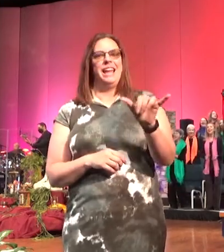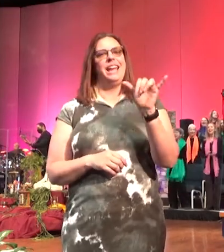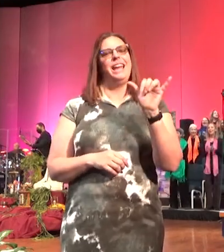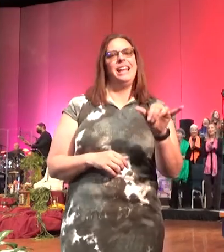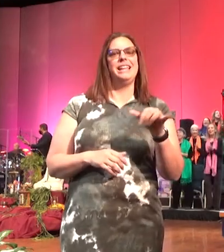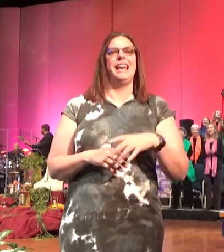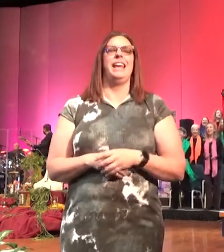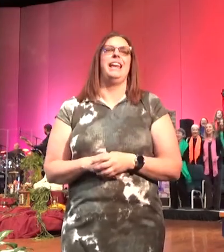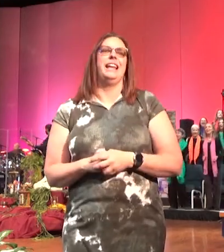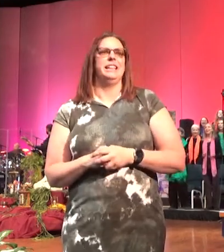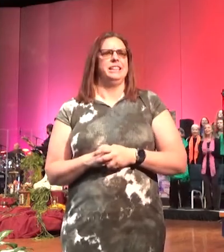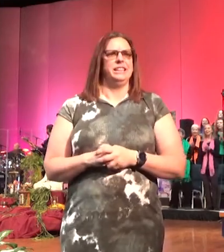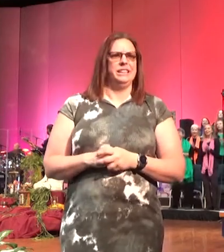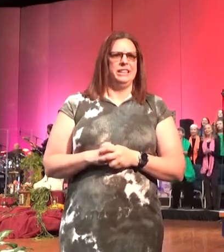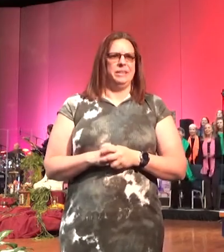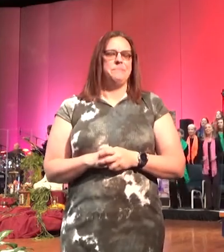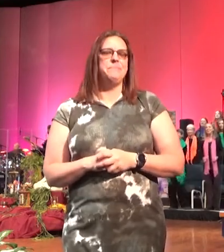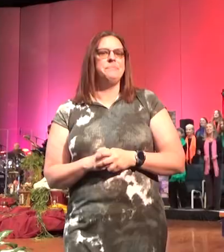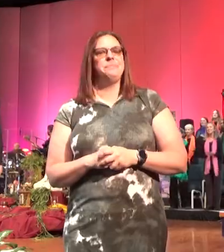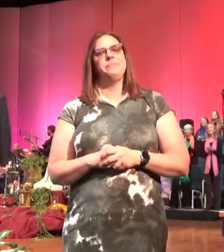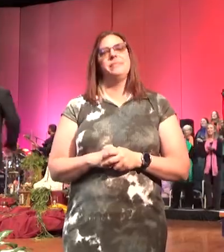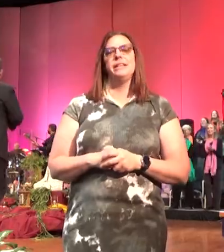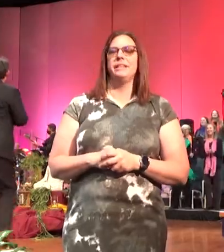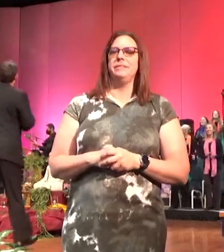yeah, yeah.